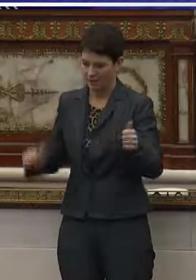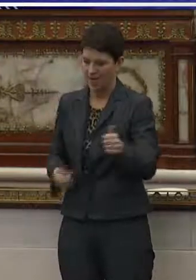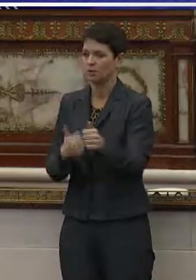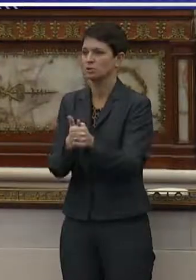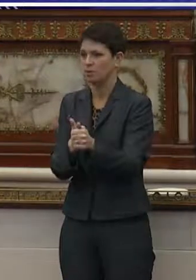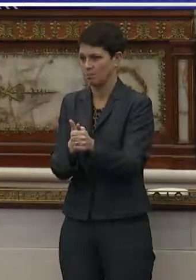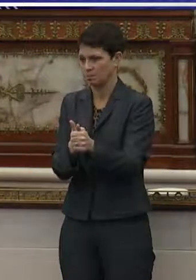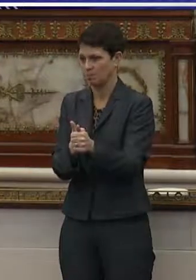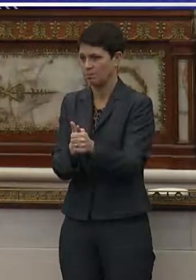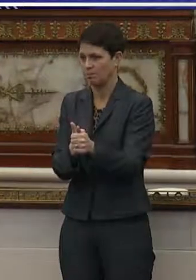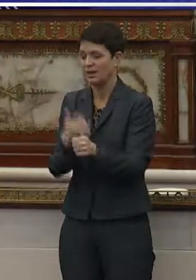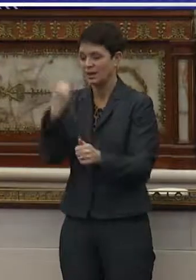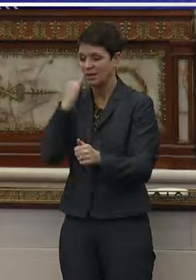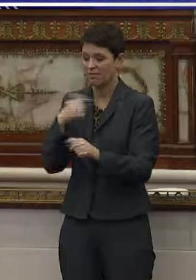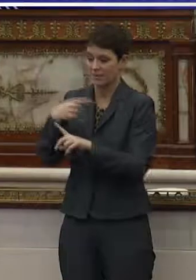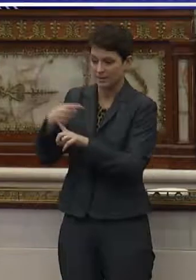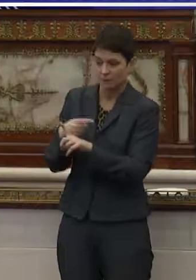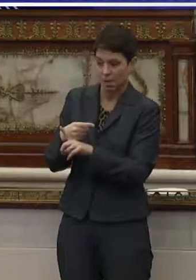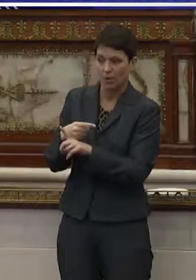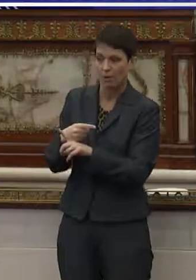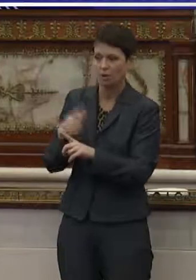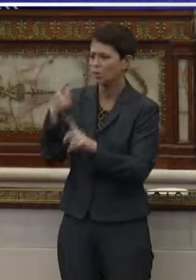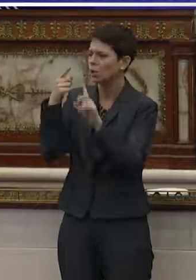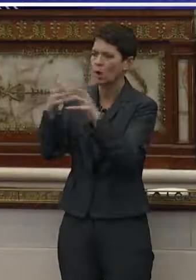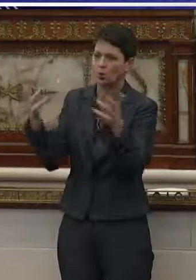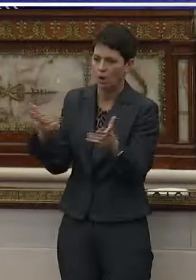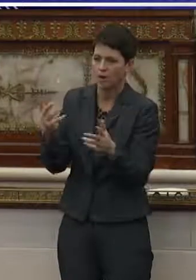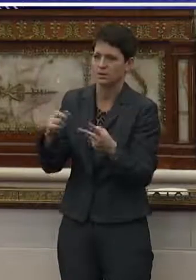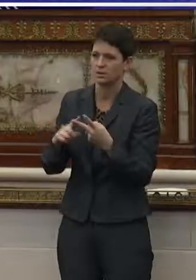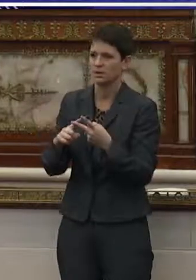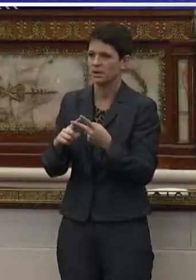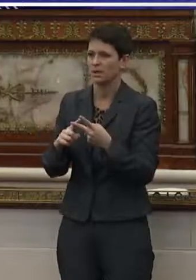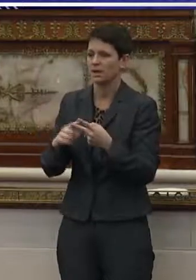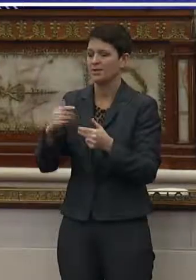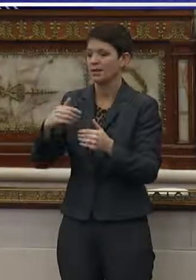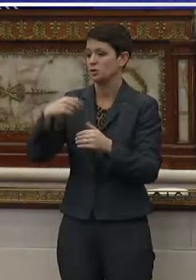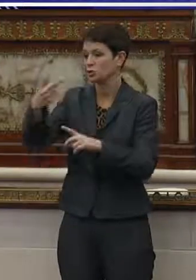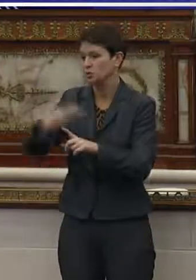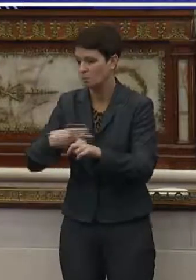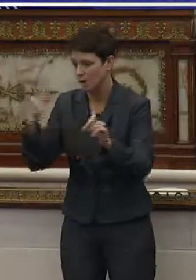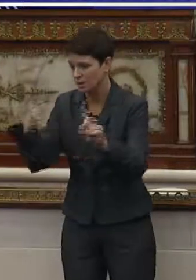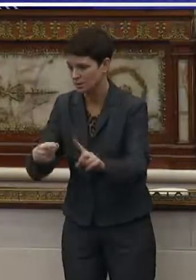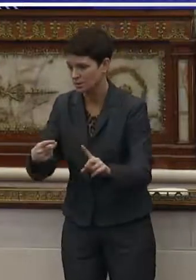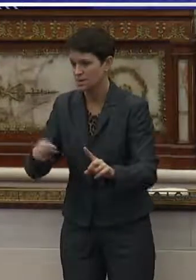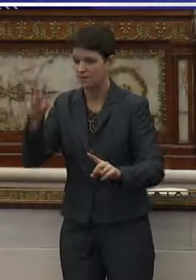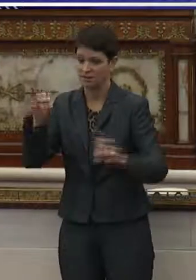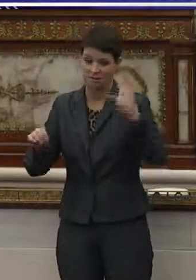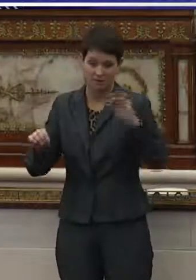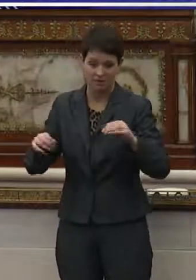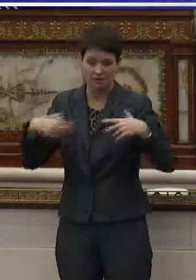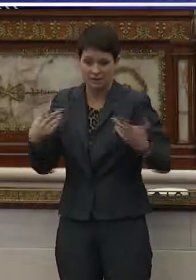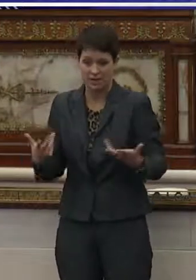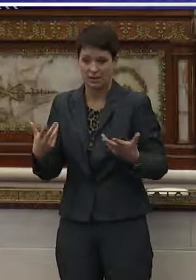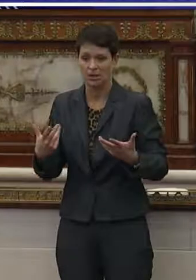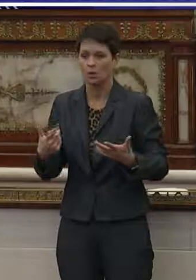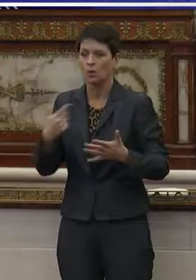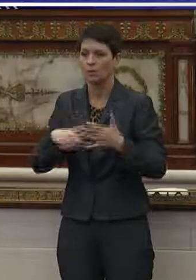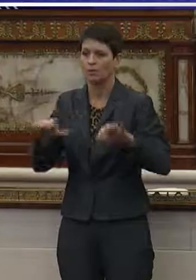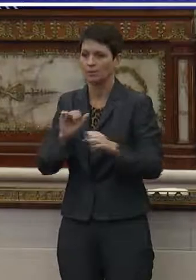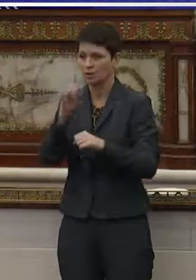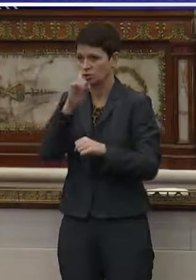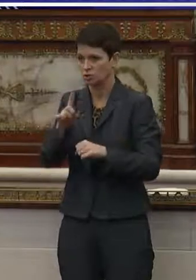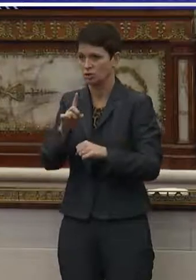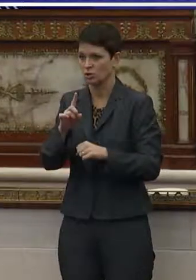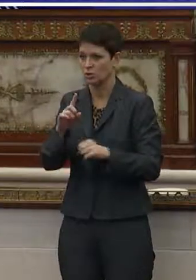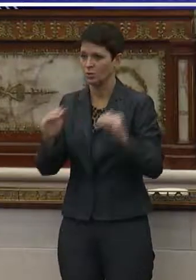right? You know, if in a month from now, what's the goal? A month from now for us to be at 50-50, what are we doing to make sure we